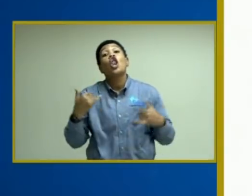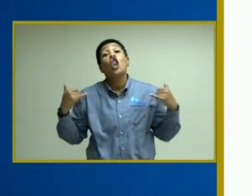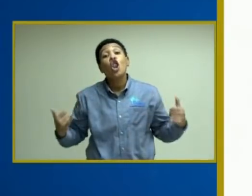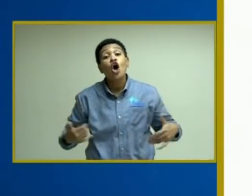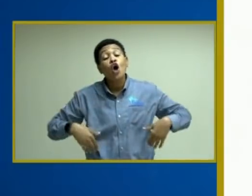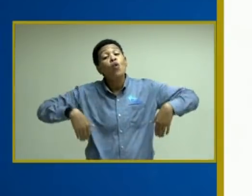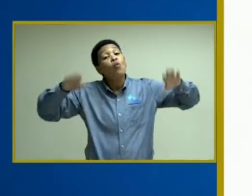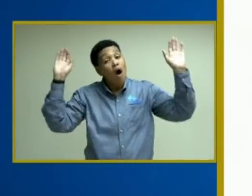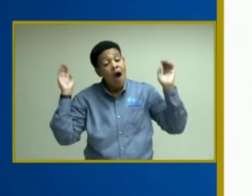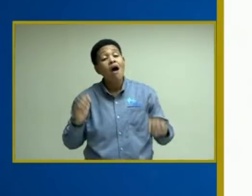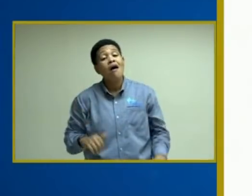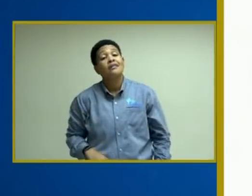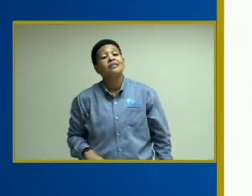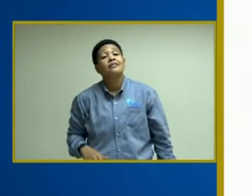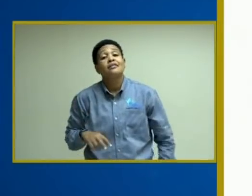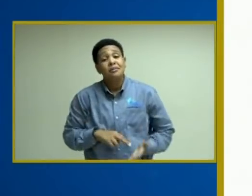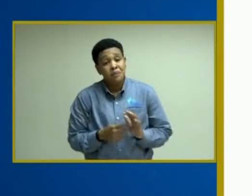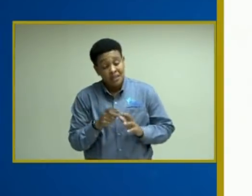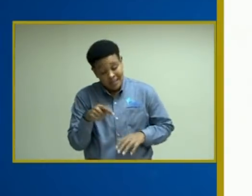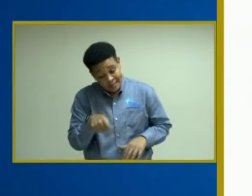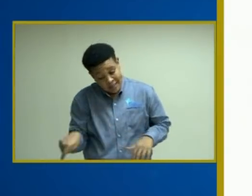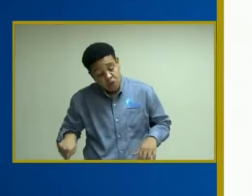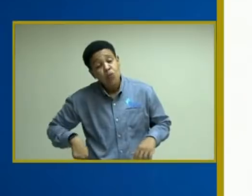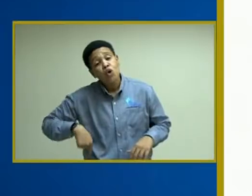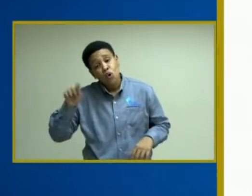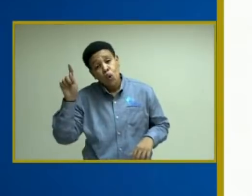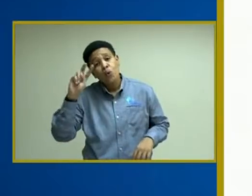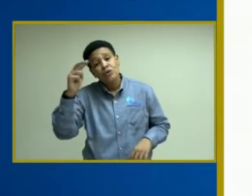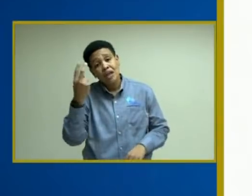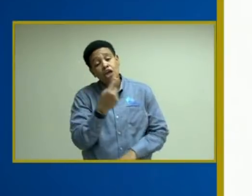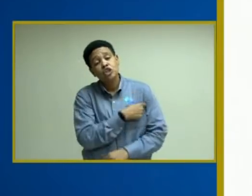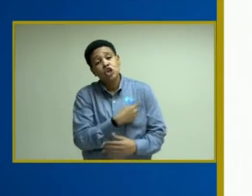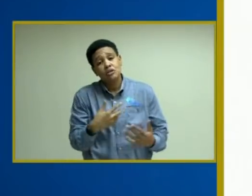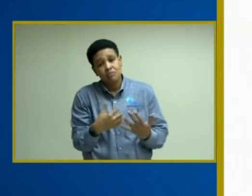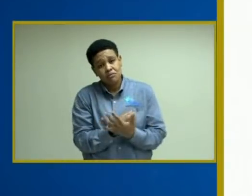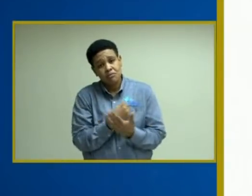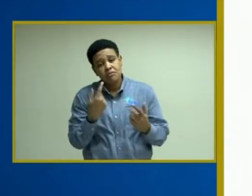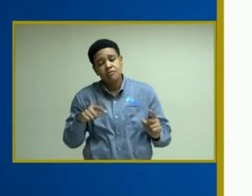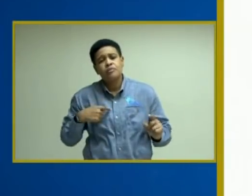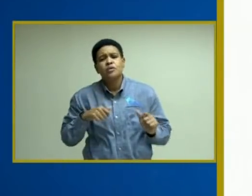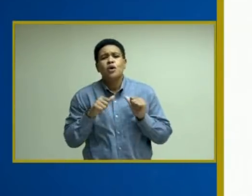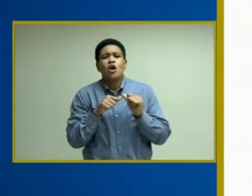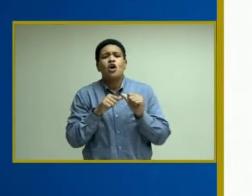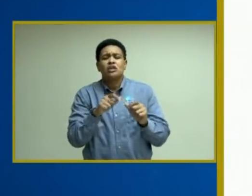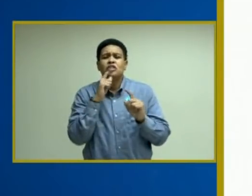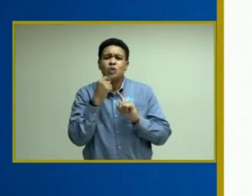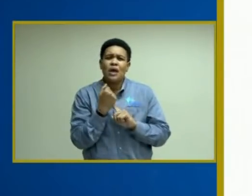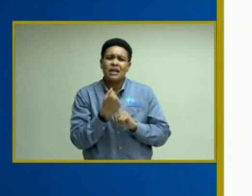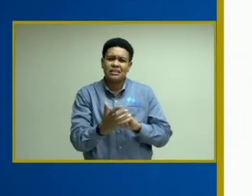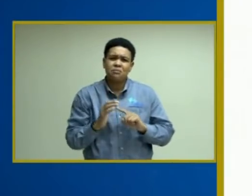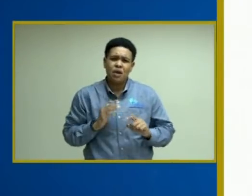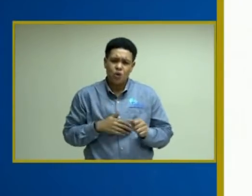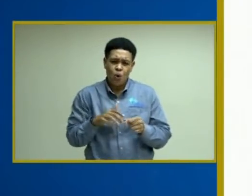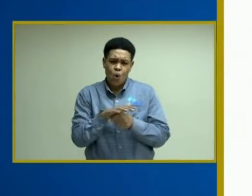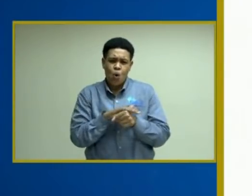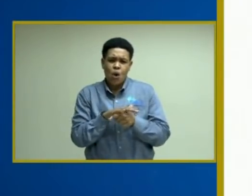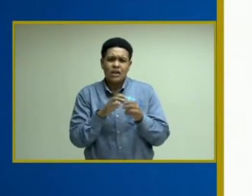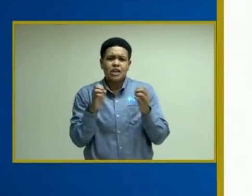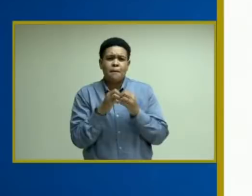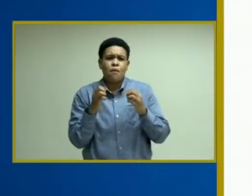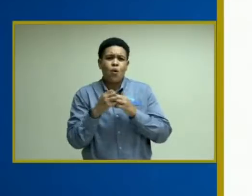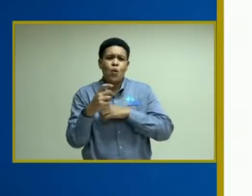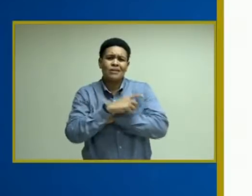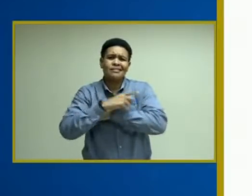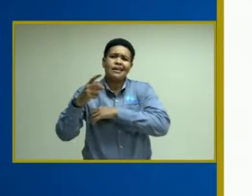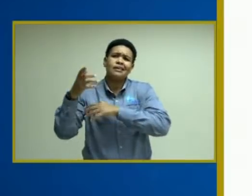now, and you need to come out this week to get your vaccine. We're continuing to expand our fixed sites with more days at